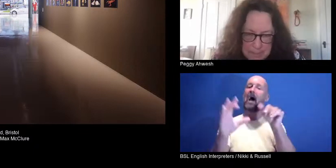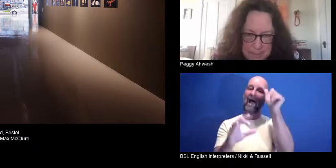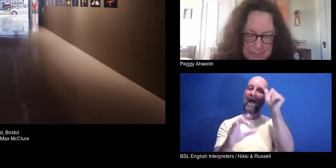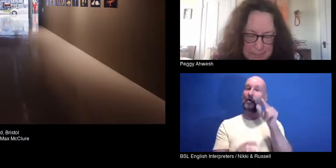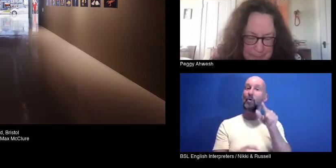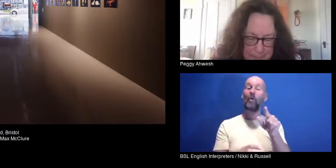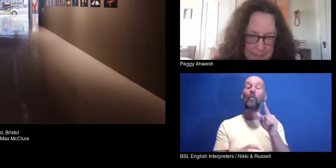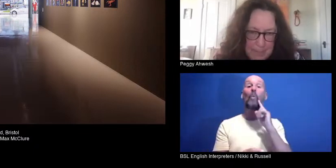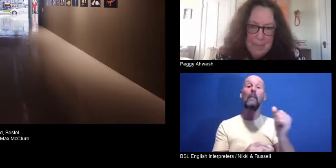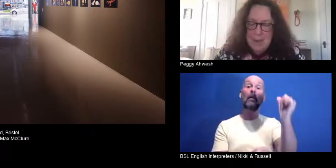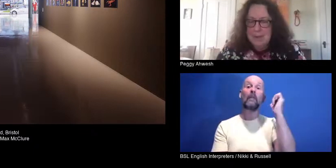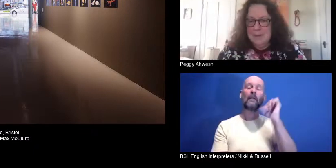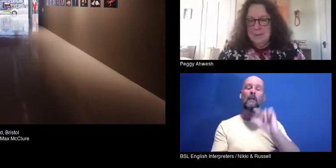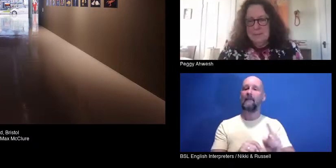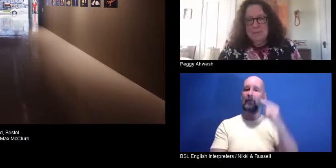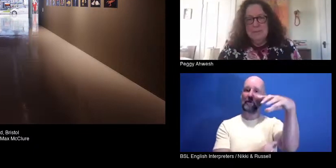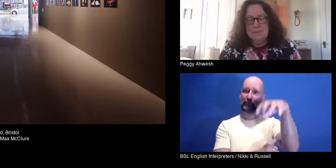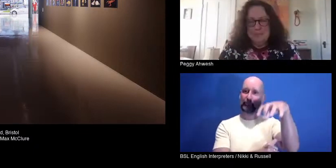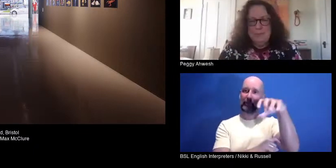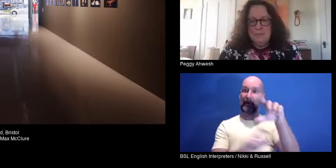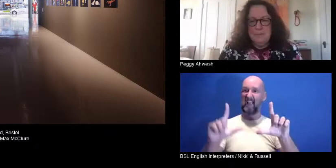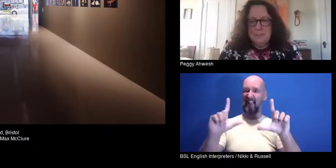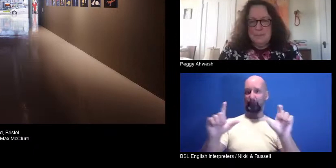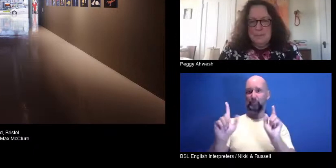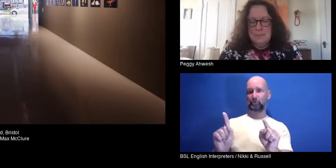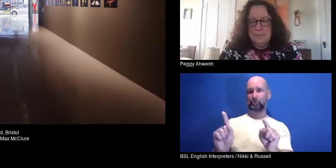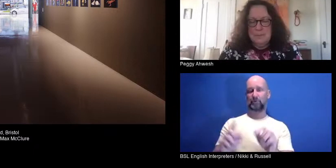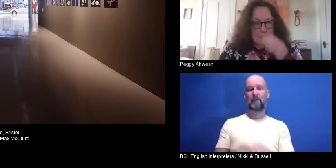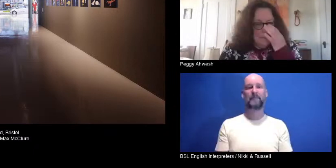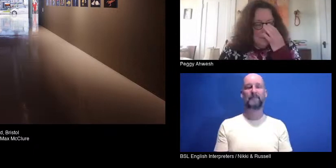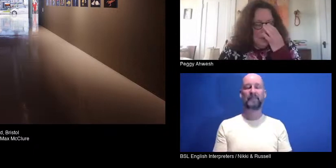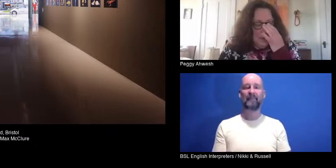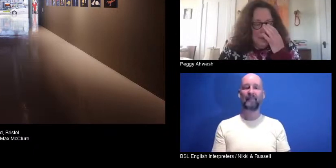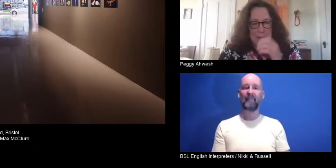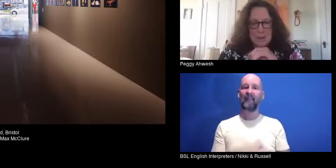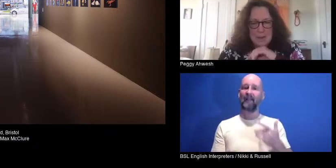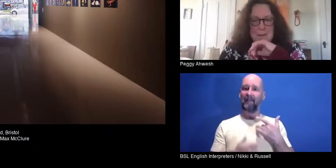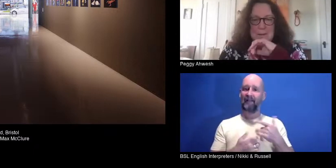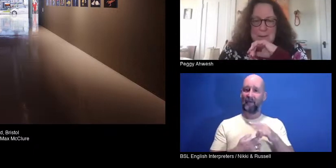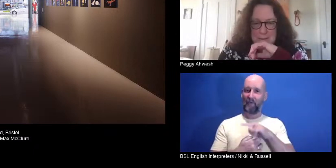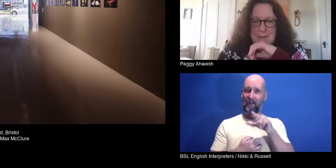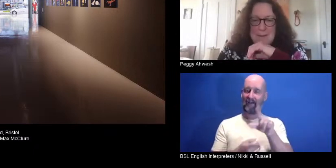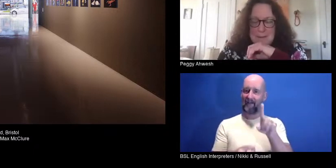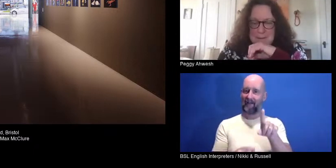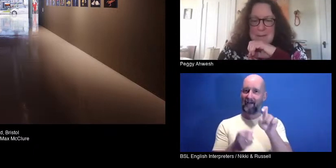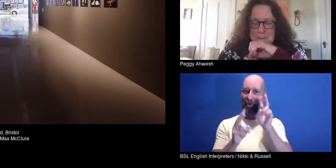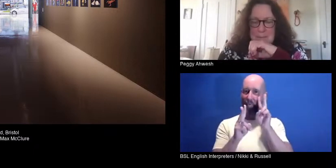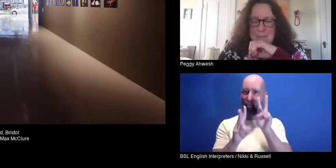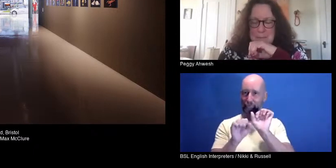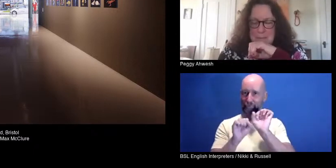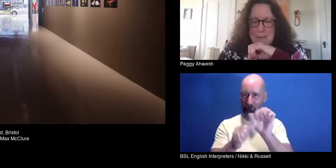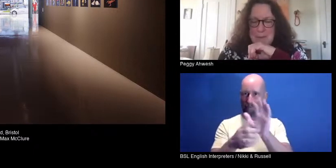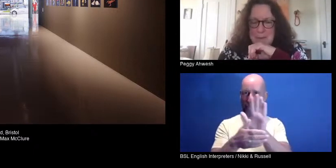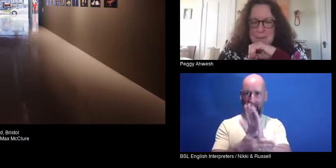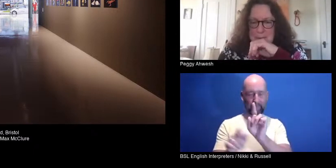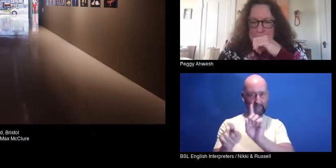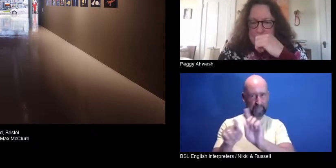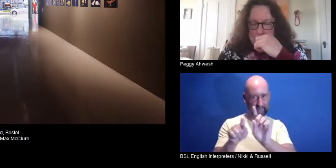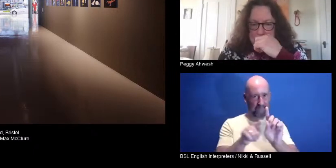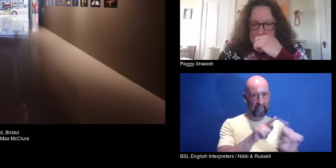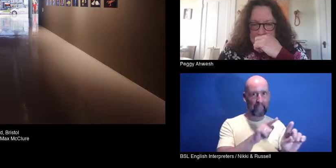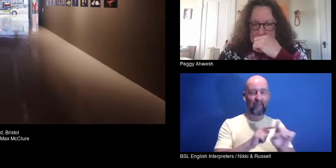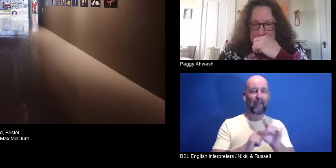image. That's so interesting. I mean, I feel like that really captures for me the feeling of like watching a lot of your films. I don't even